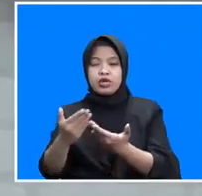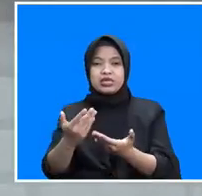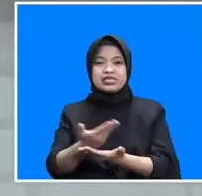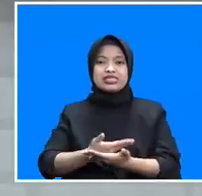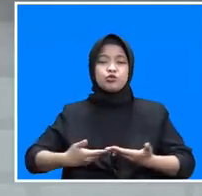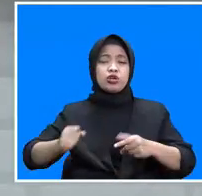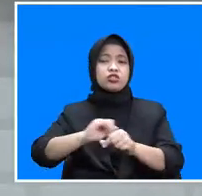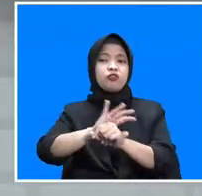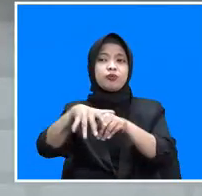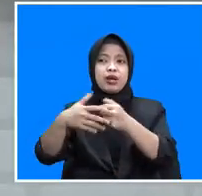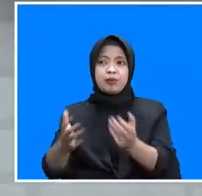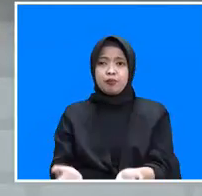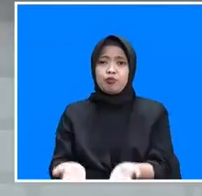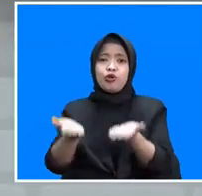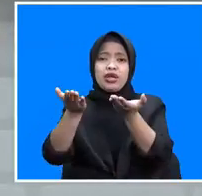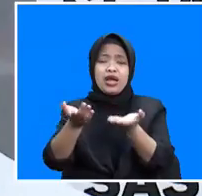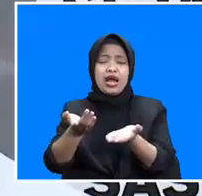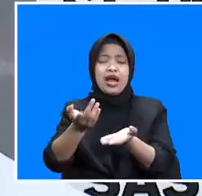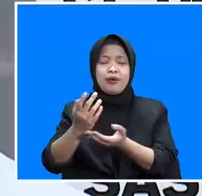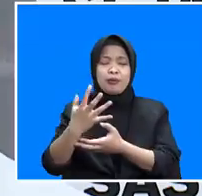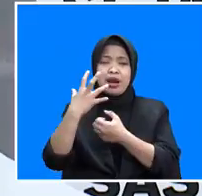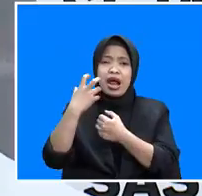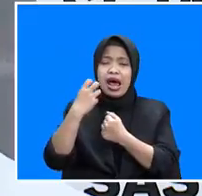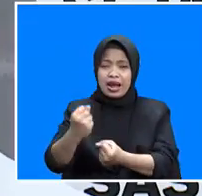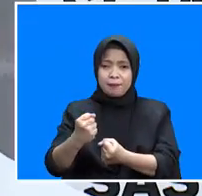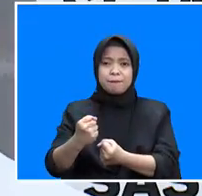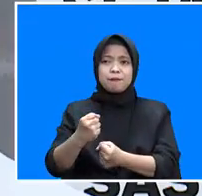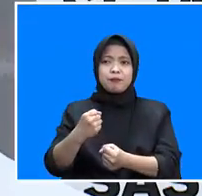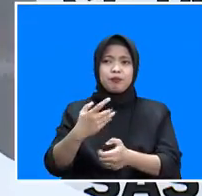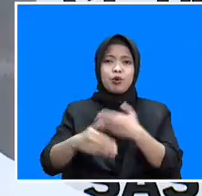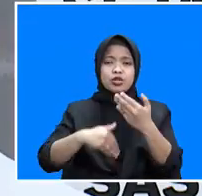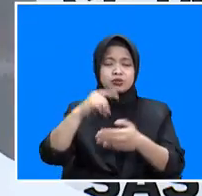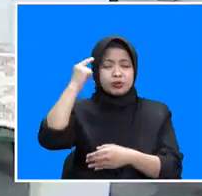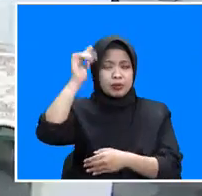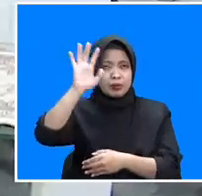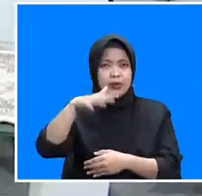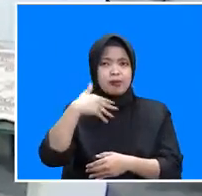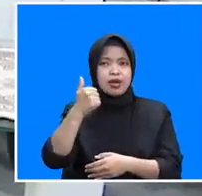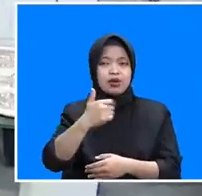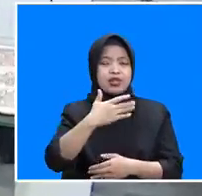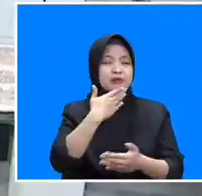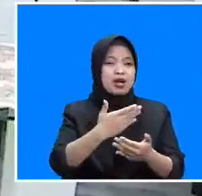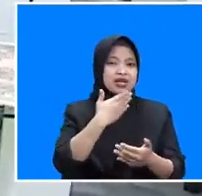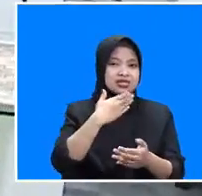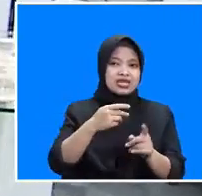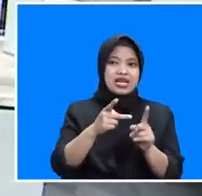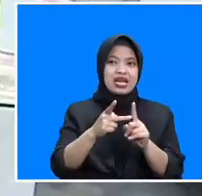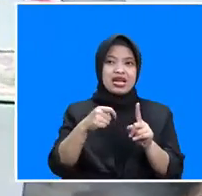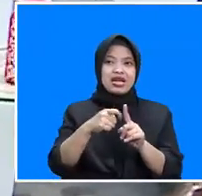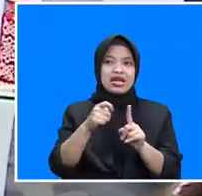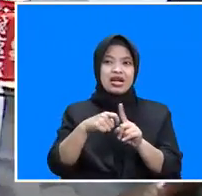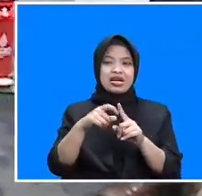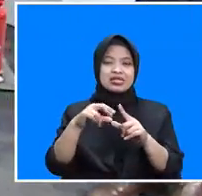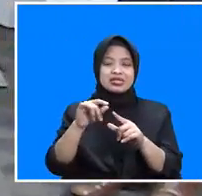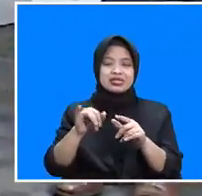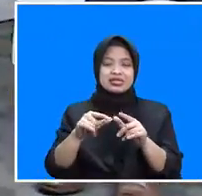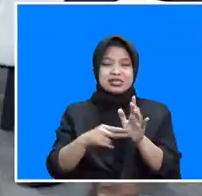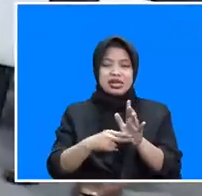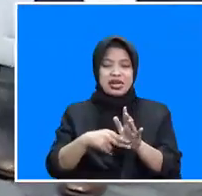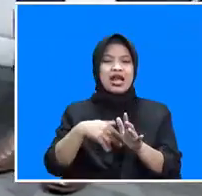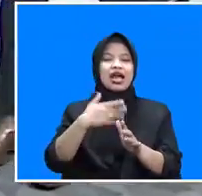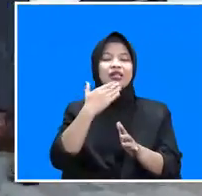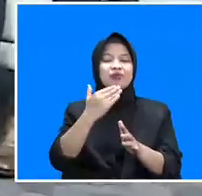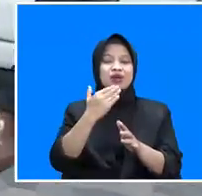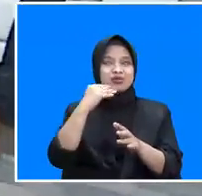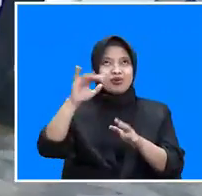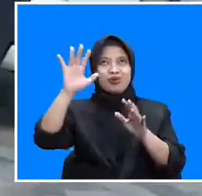prospects for children in Indonesia. So thank you very much for the question. Wow, thank you so much, Ms. Kathleen. From the global perspective, and then going